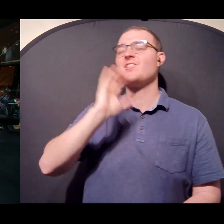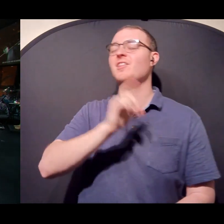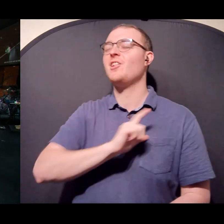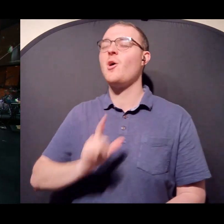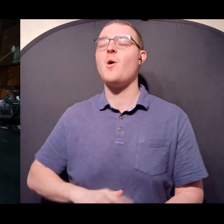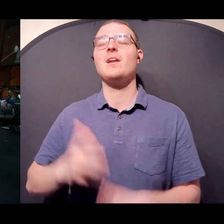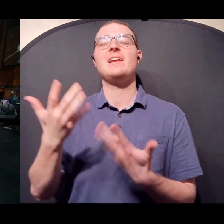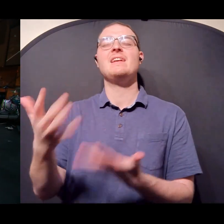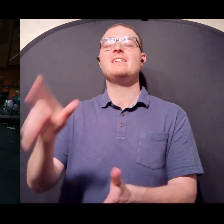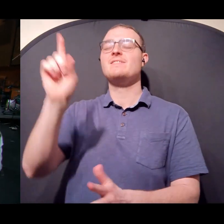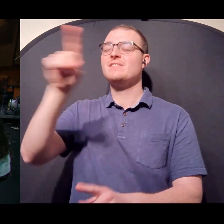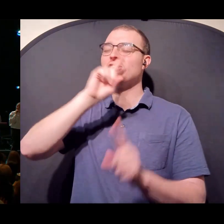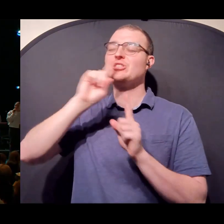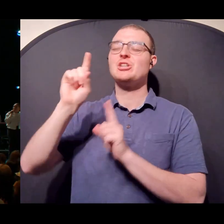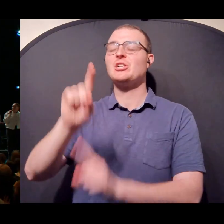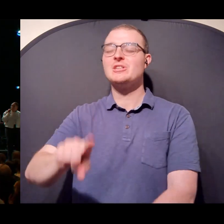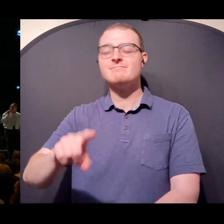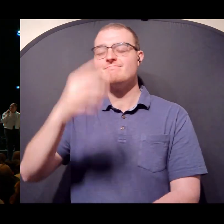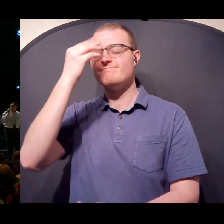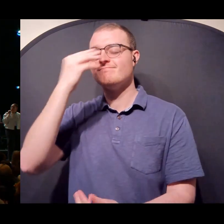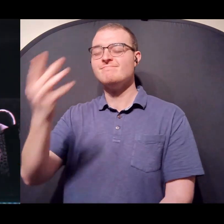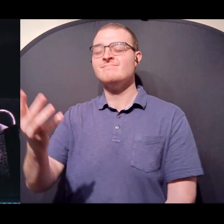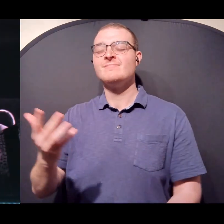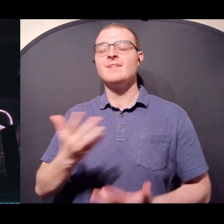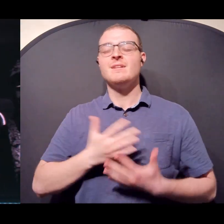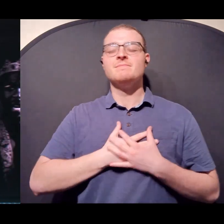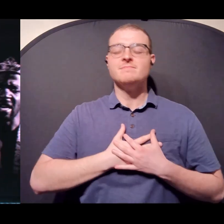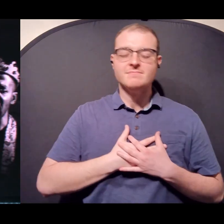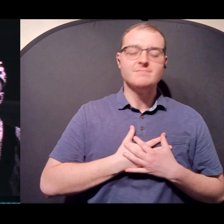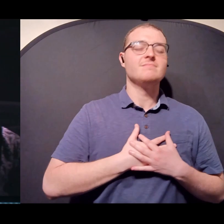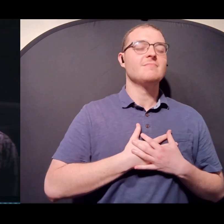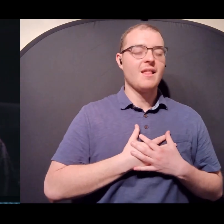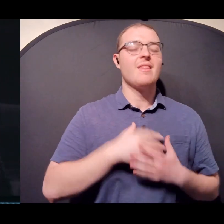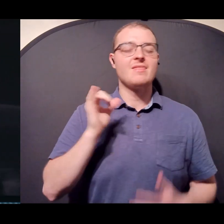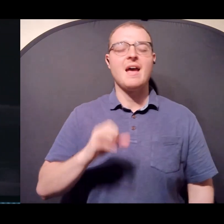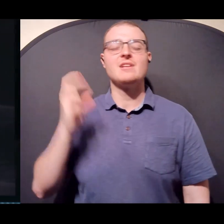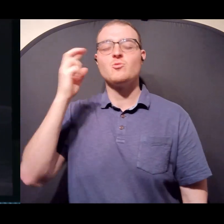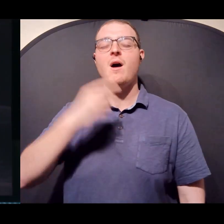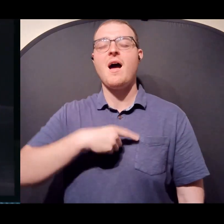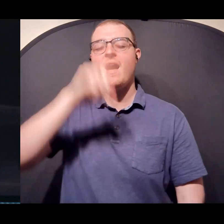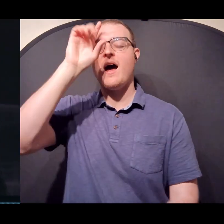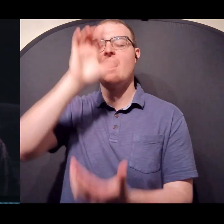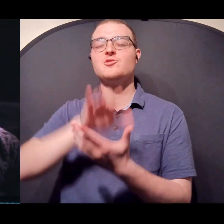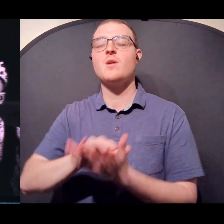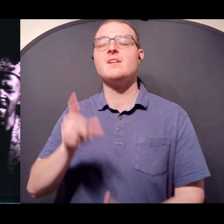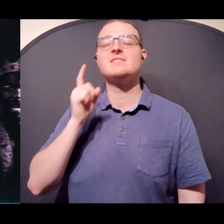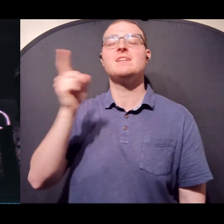And he heard, and he